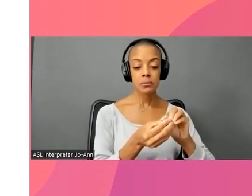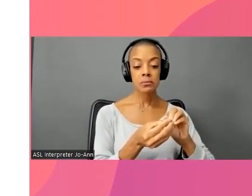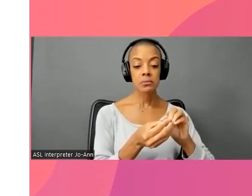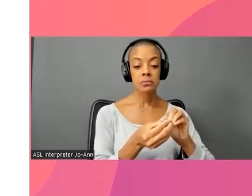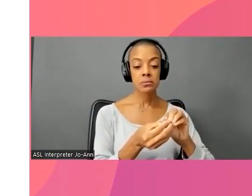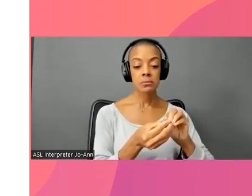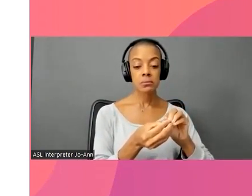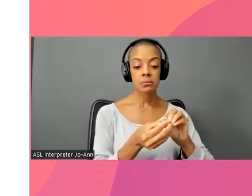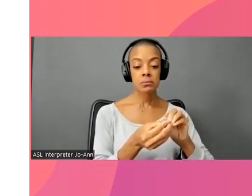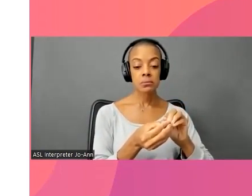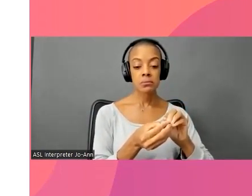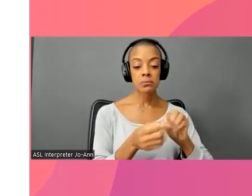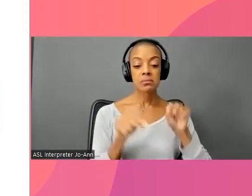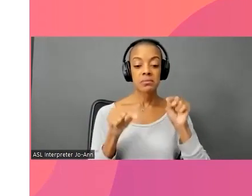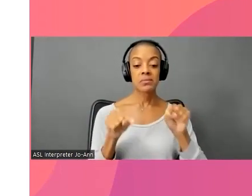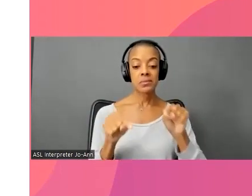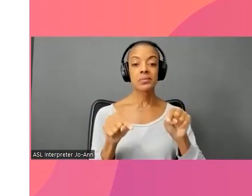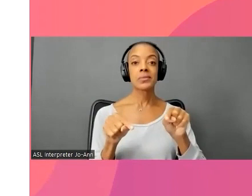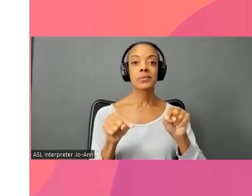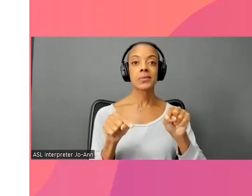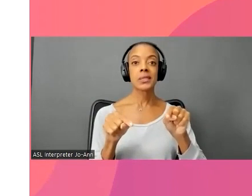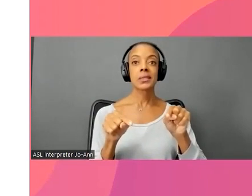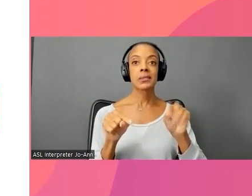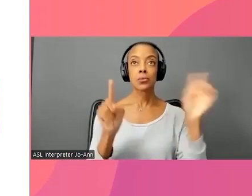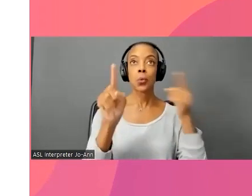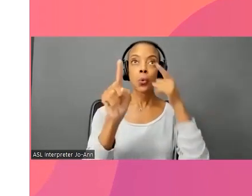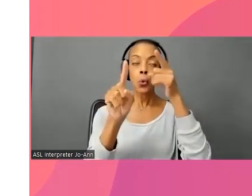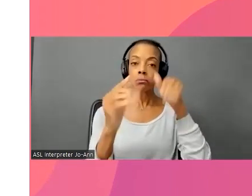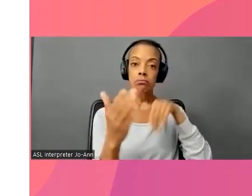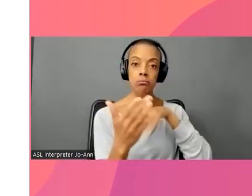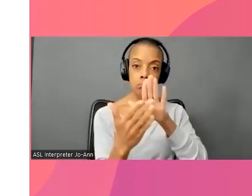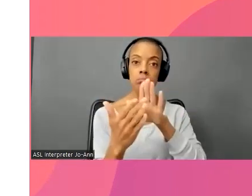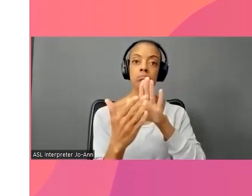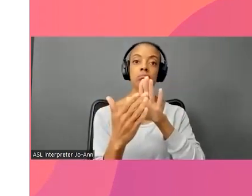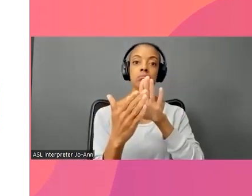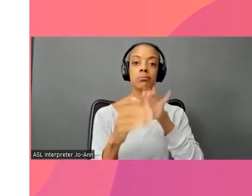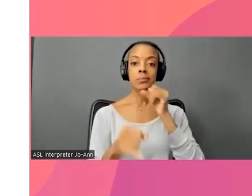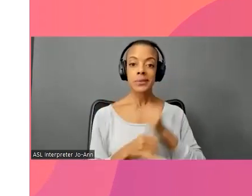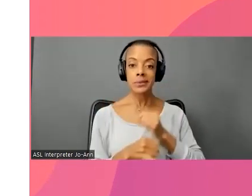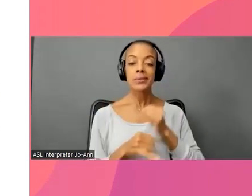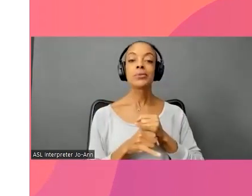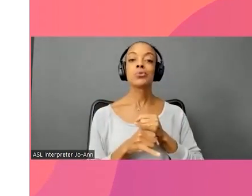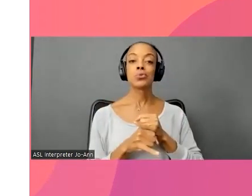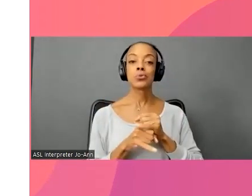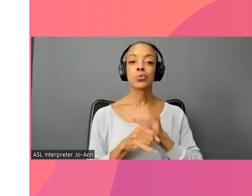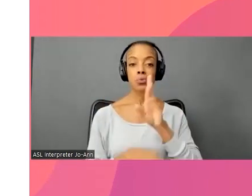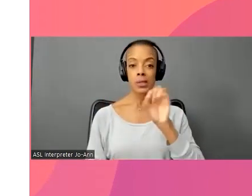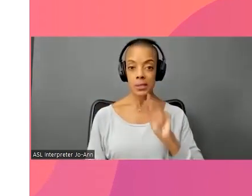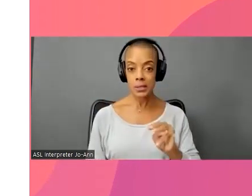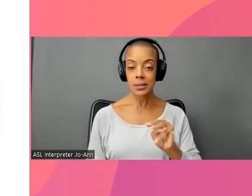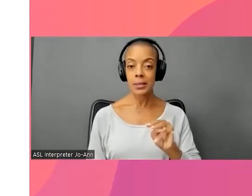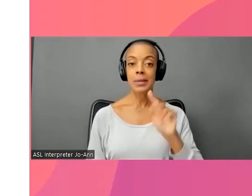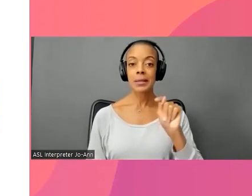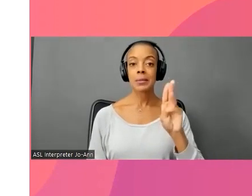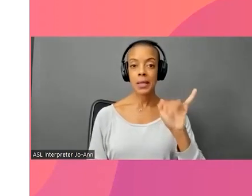narrative about addressing and confronting institutional racism and TBI